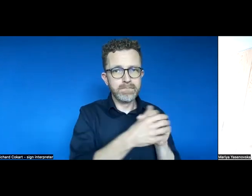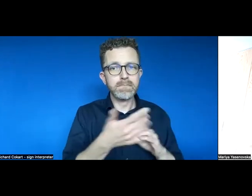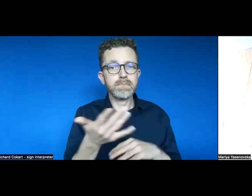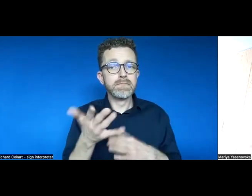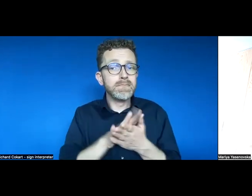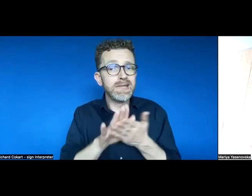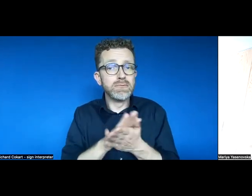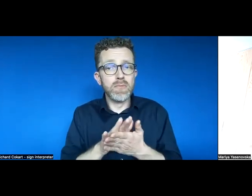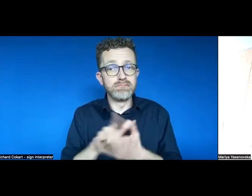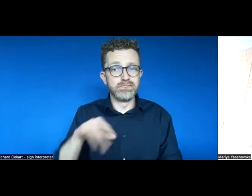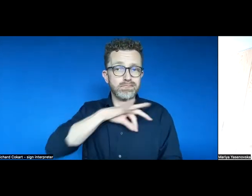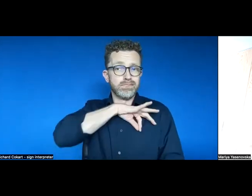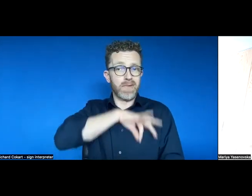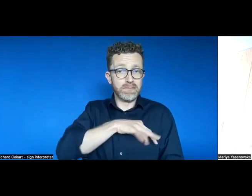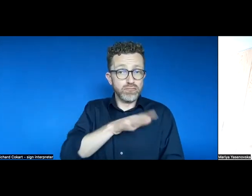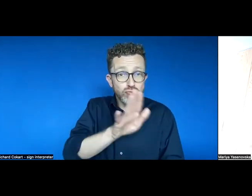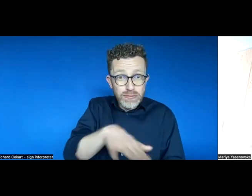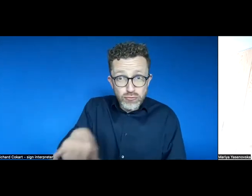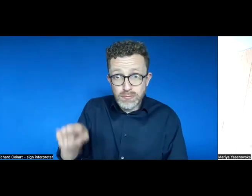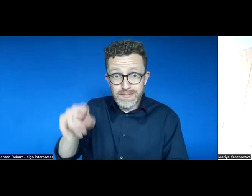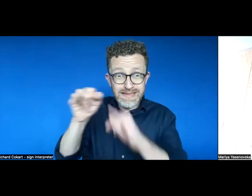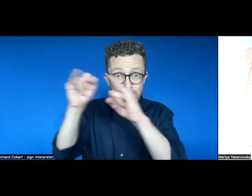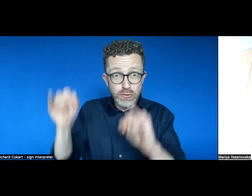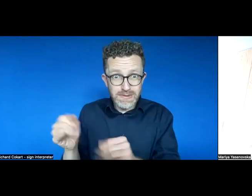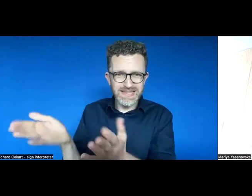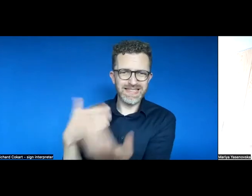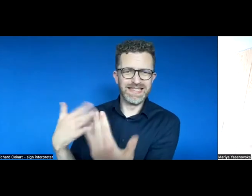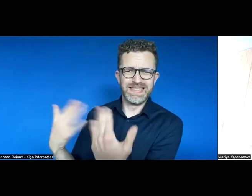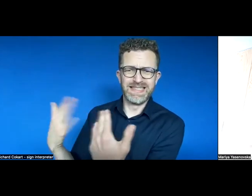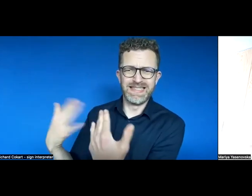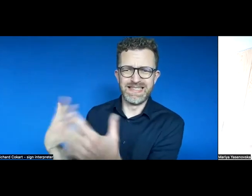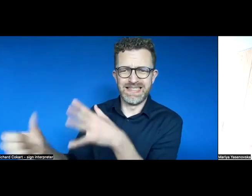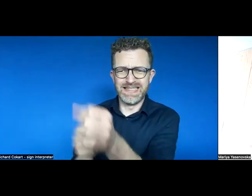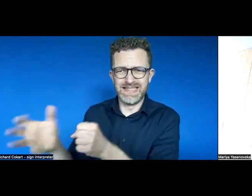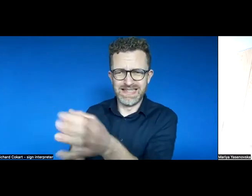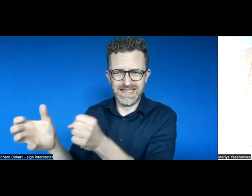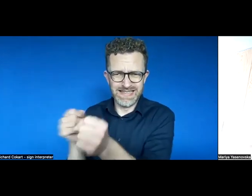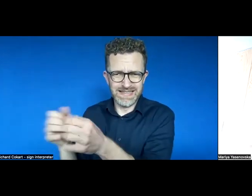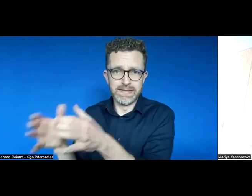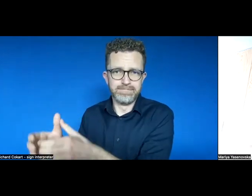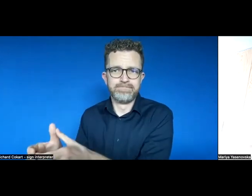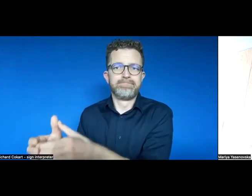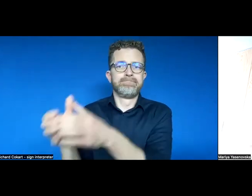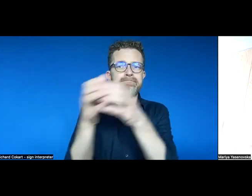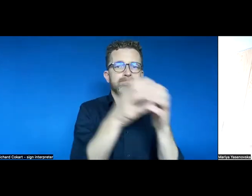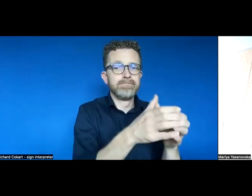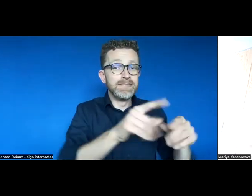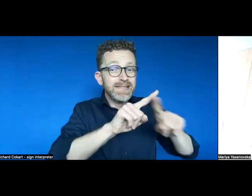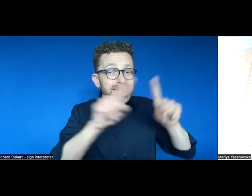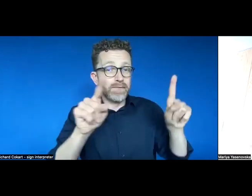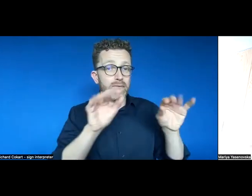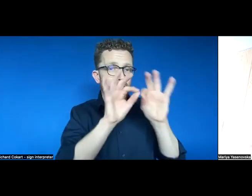different or other different form of residential care, not to family care. But it's not obligatory because it's